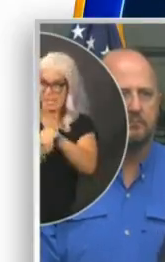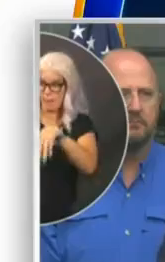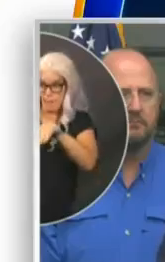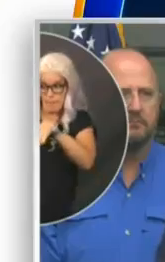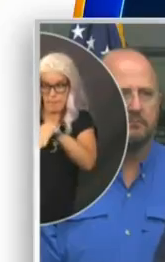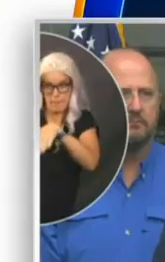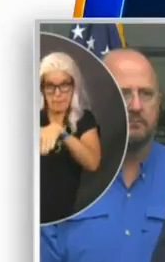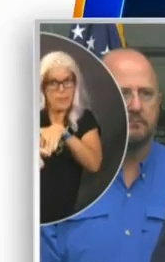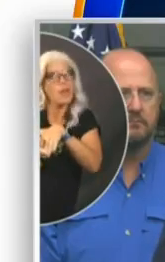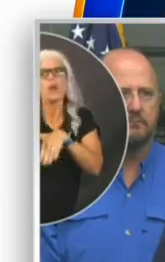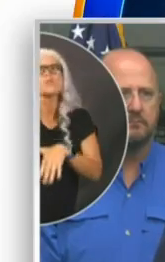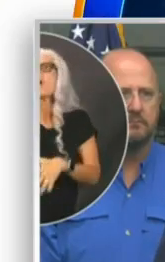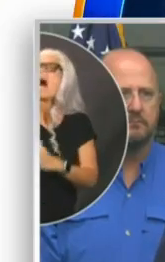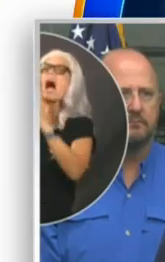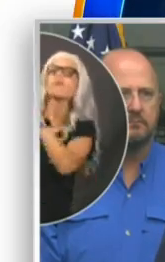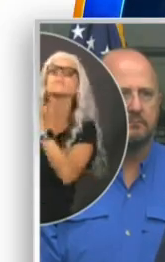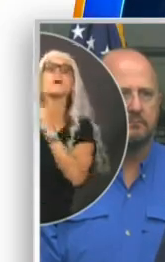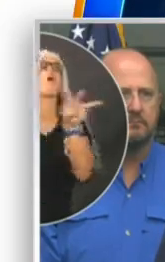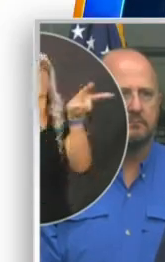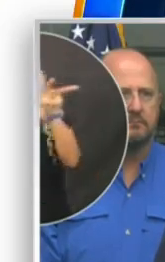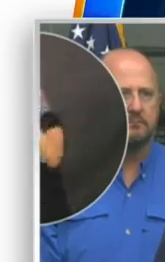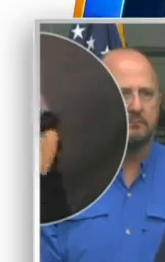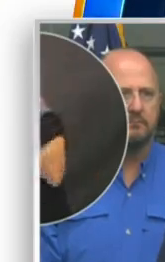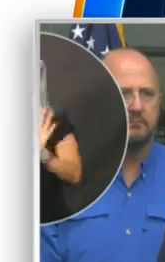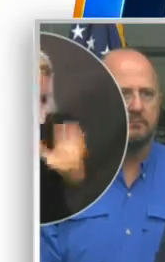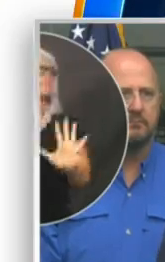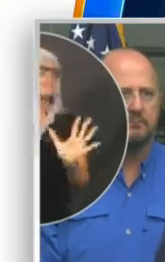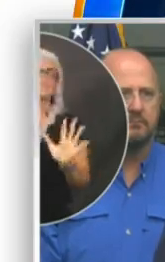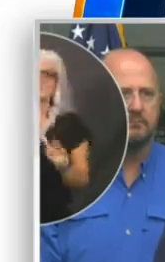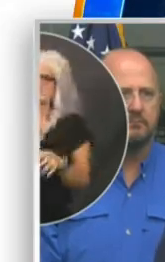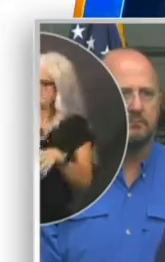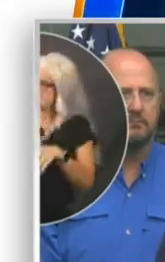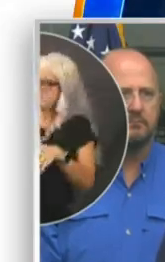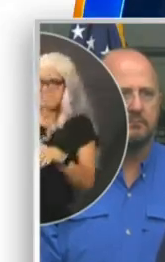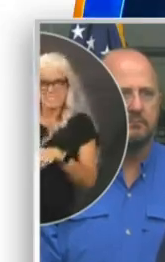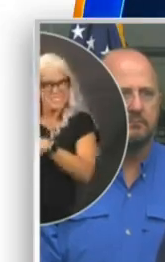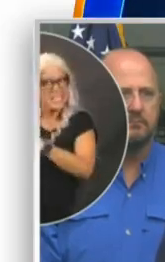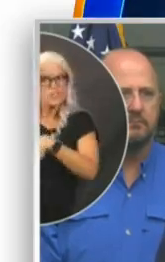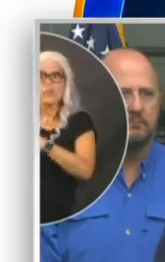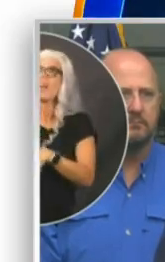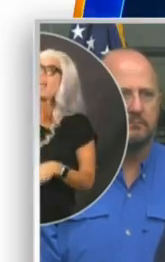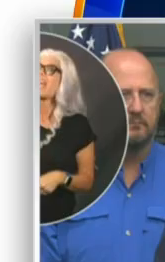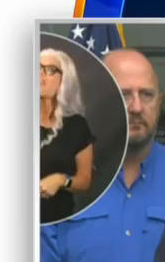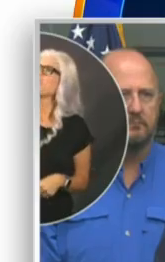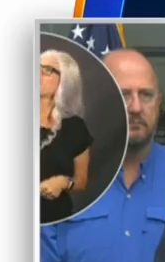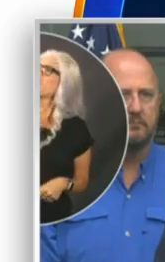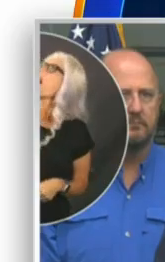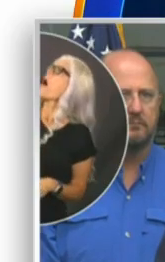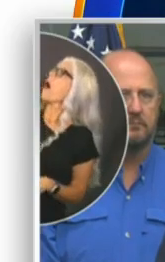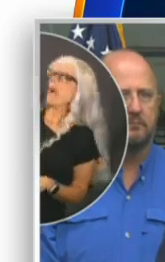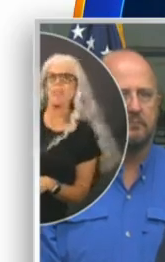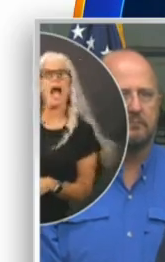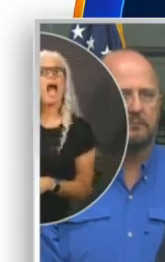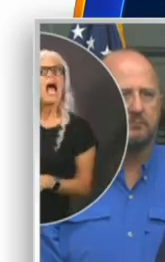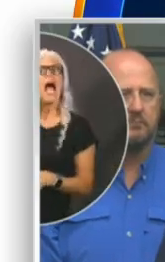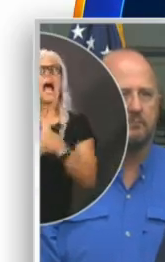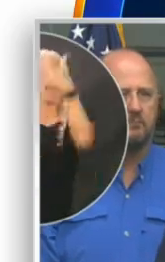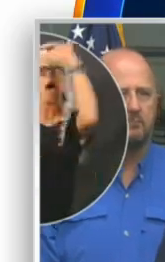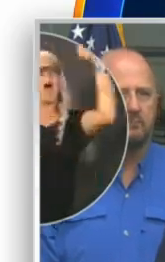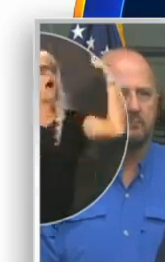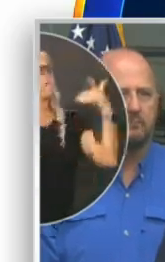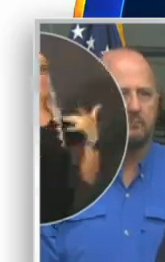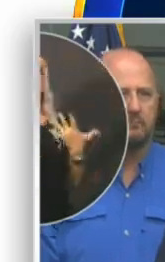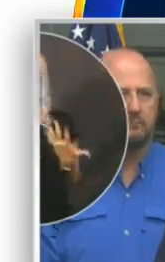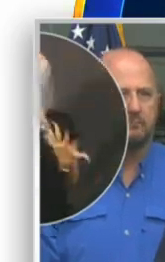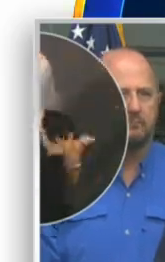if the center of the hurricane is right over you. You think maybe the storm has passed. That's not the case. It's still